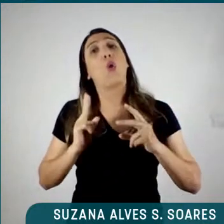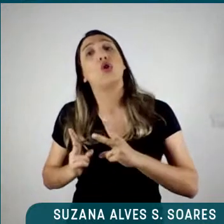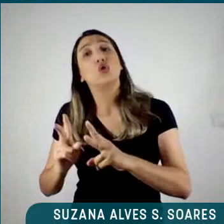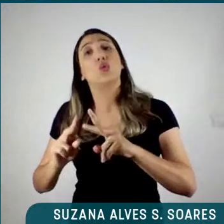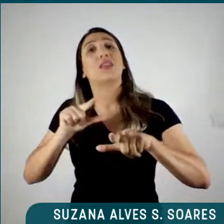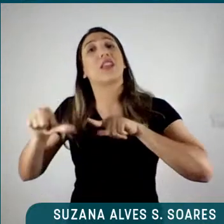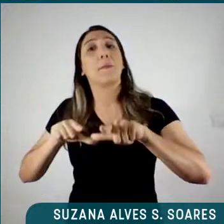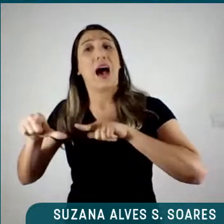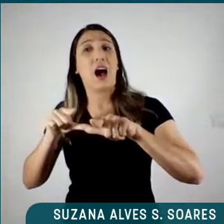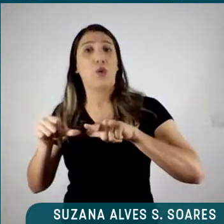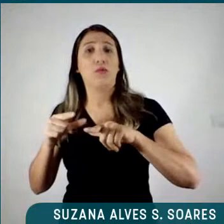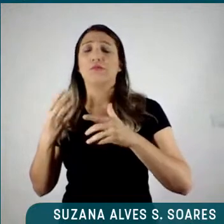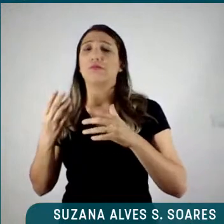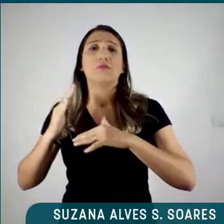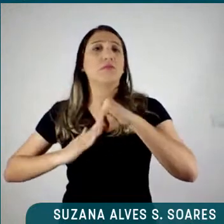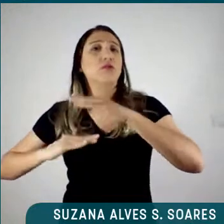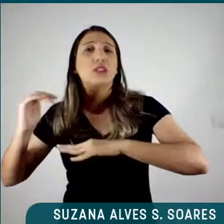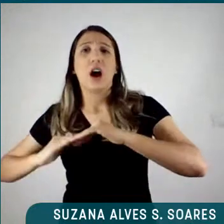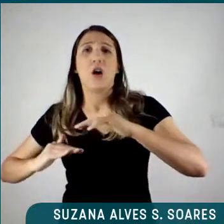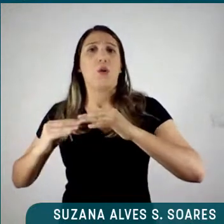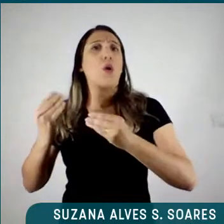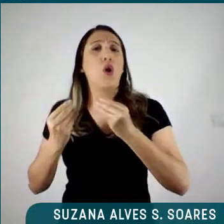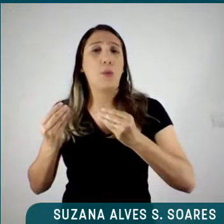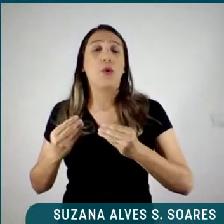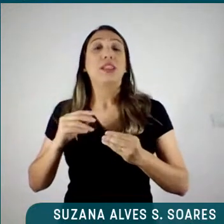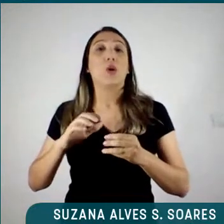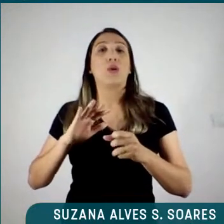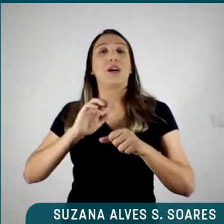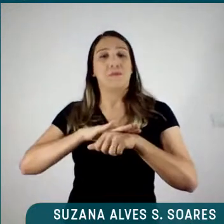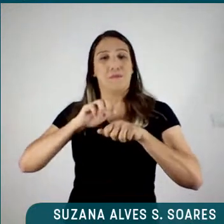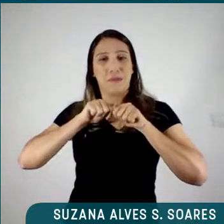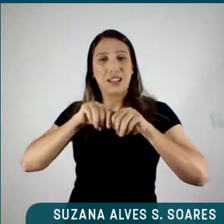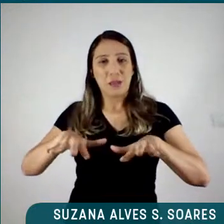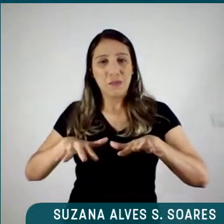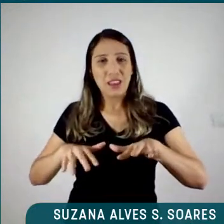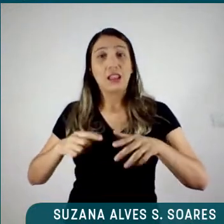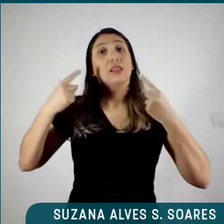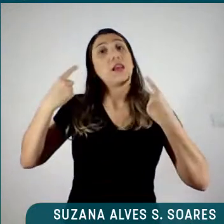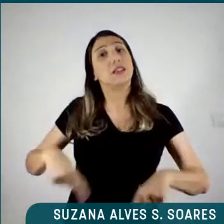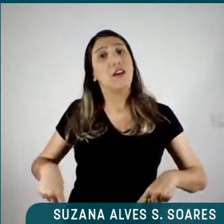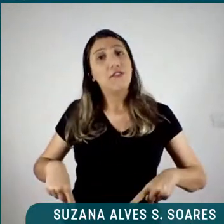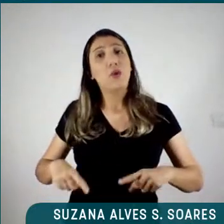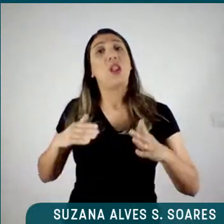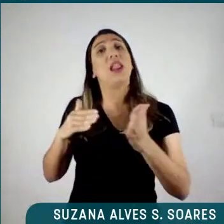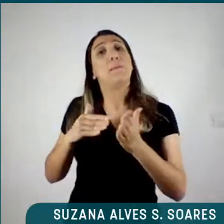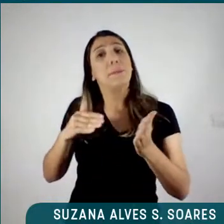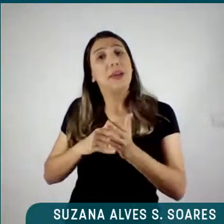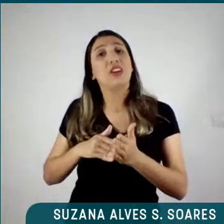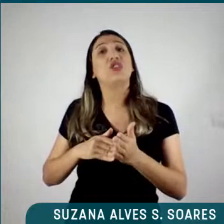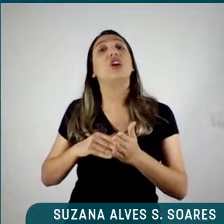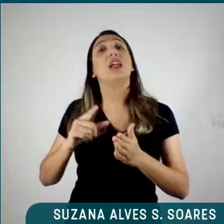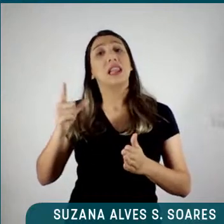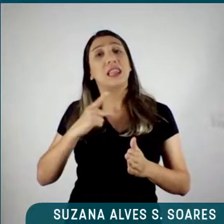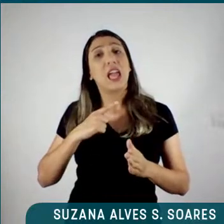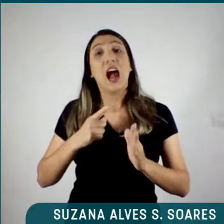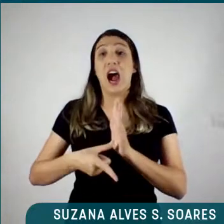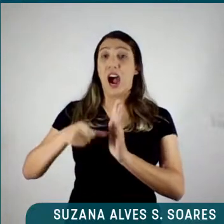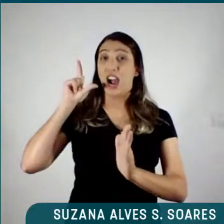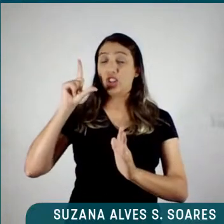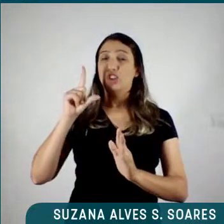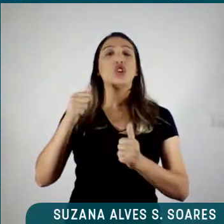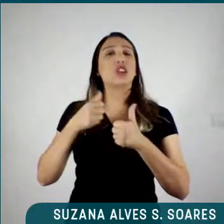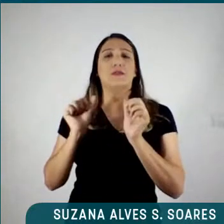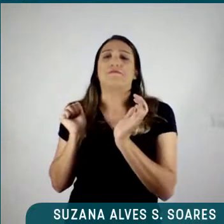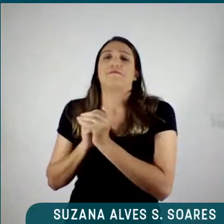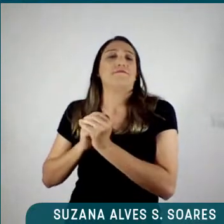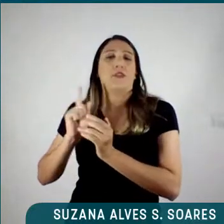be mothers or will they be workers? Will they look after the children at home or will they look after